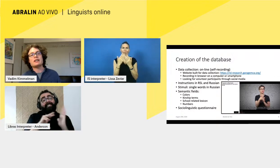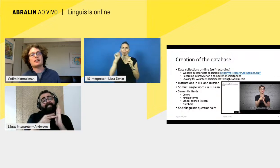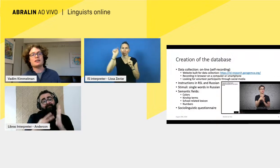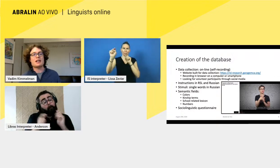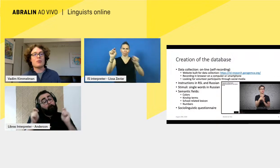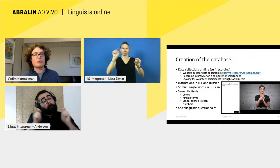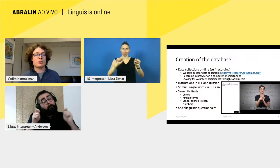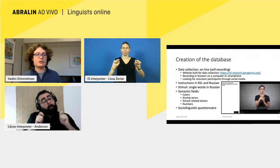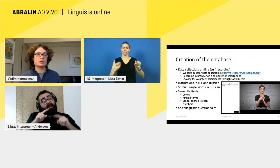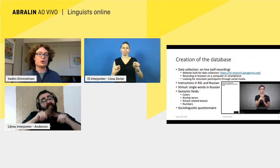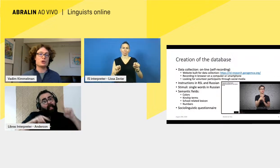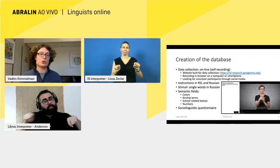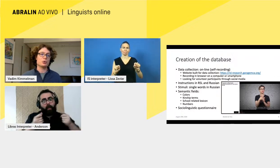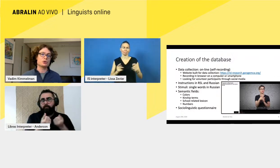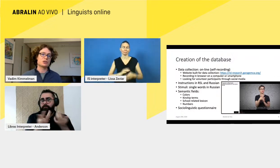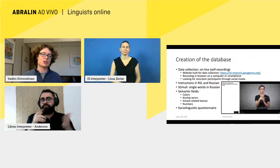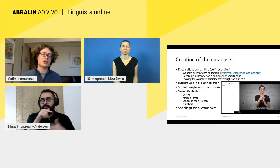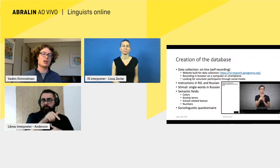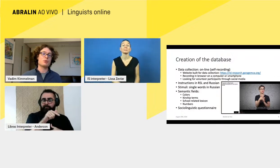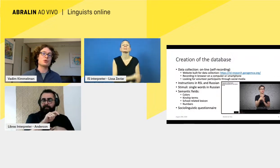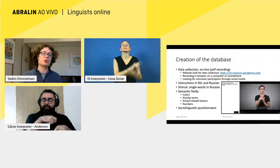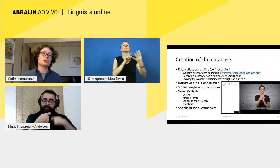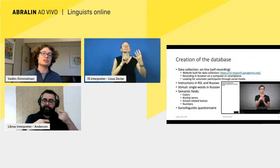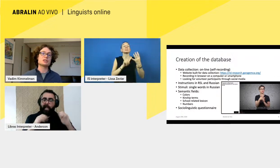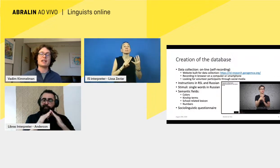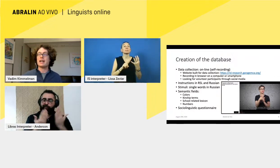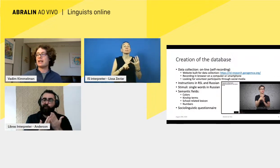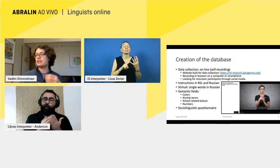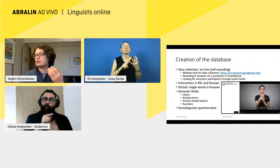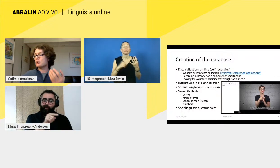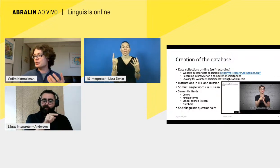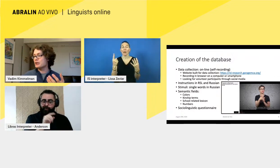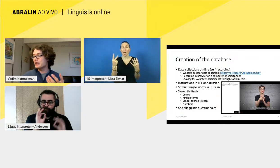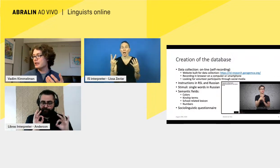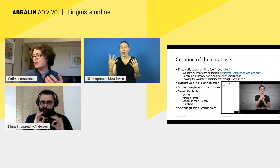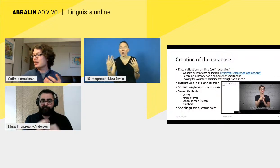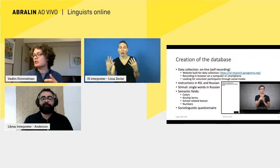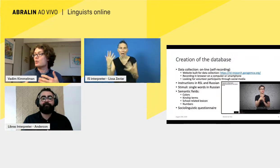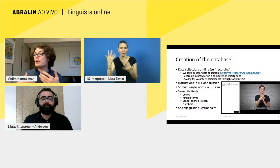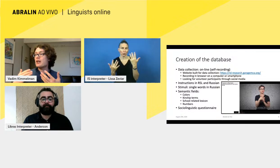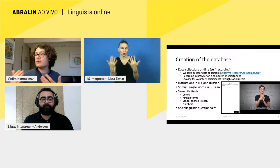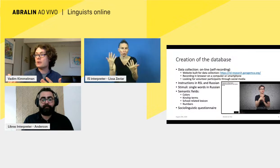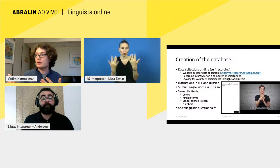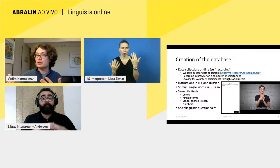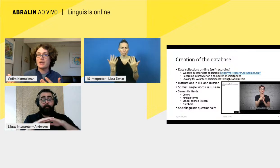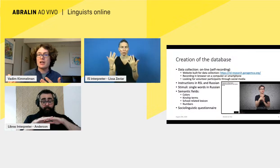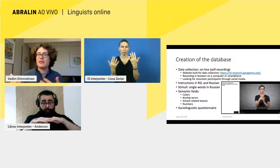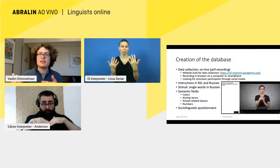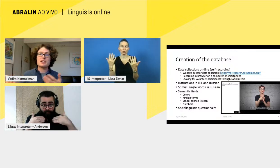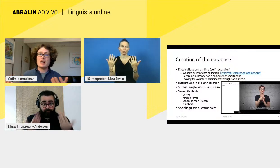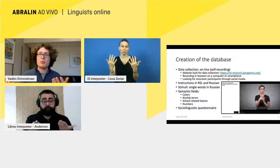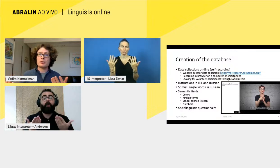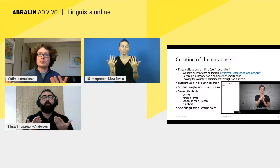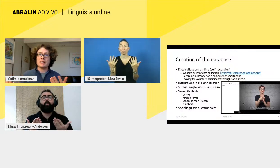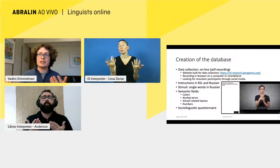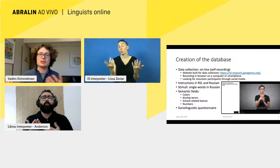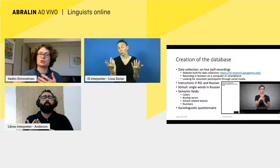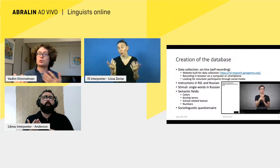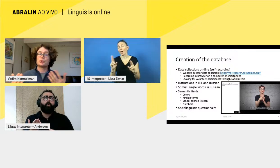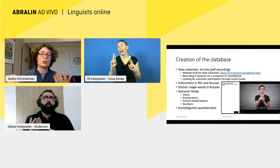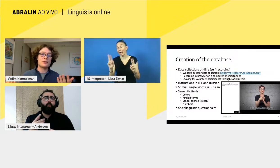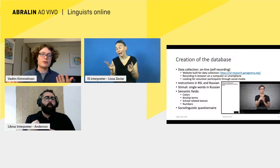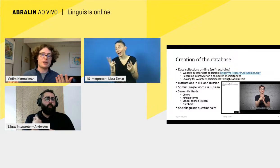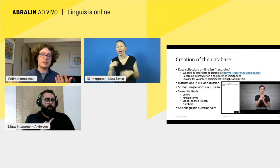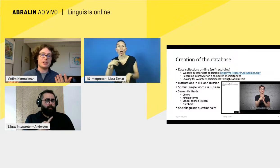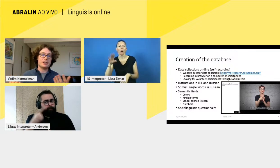And then finally, numbers we chose because anecdotally, so we have heard that number